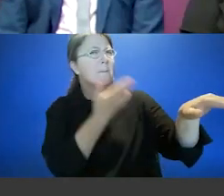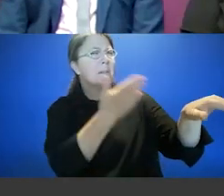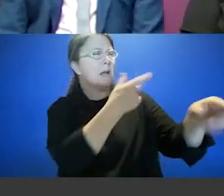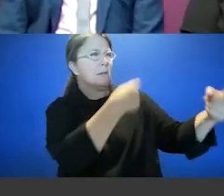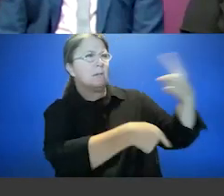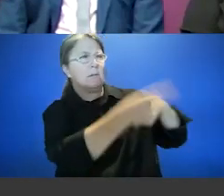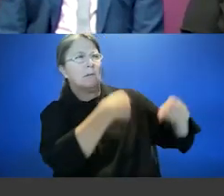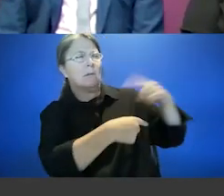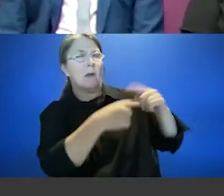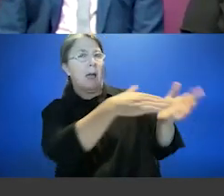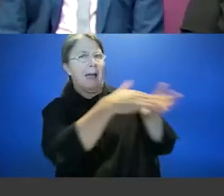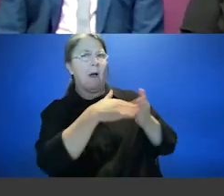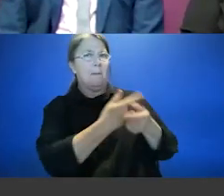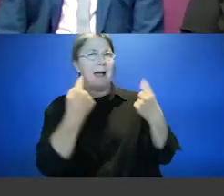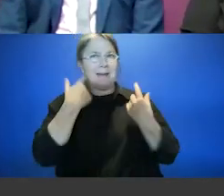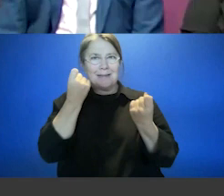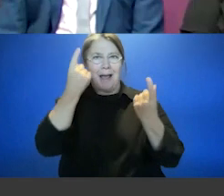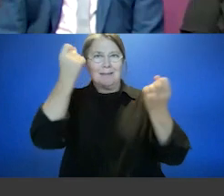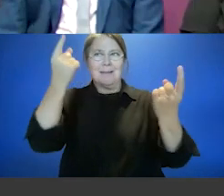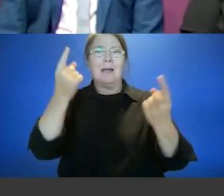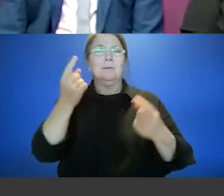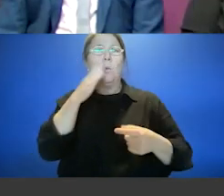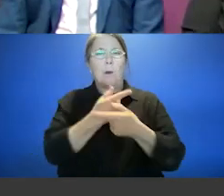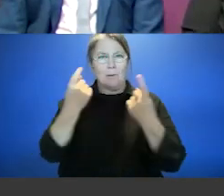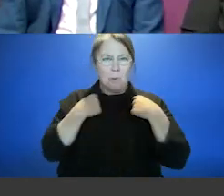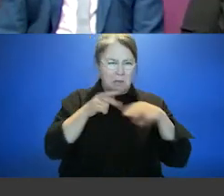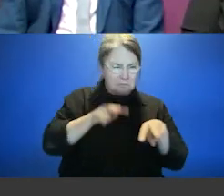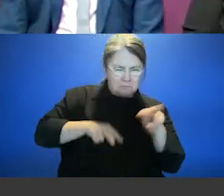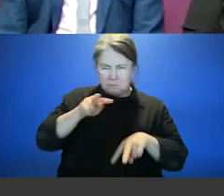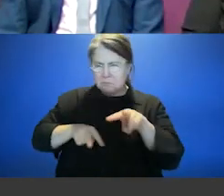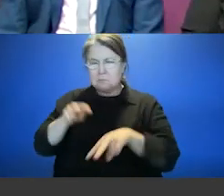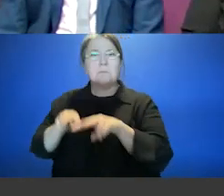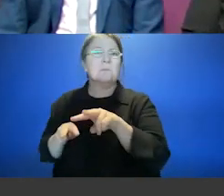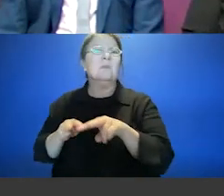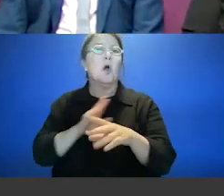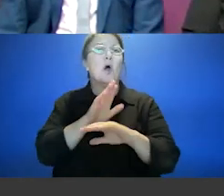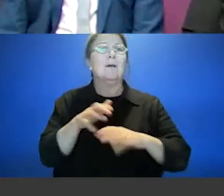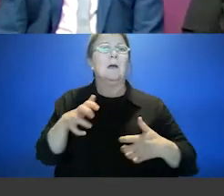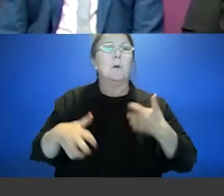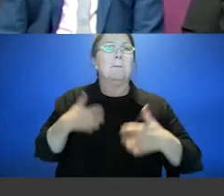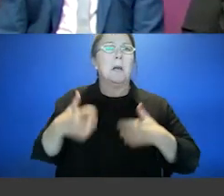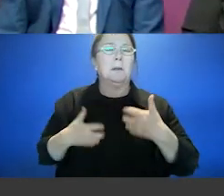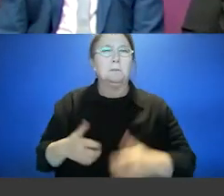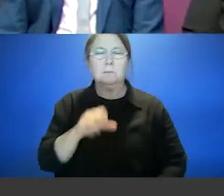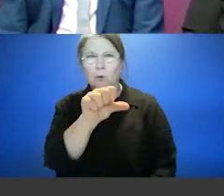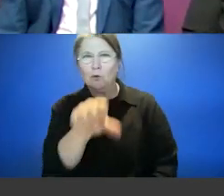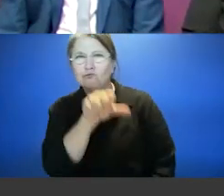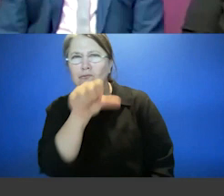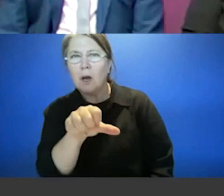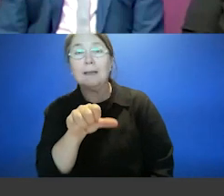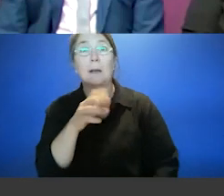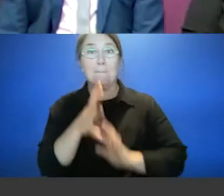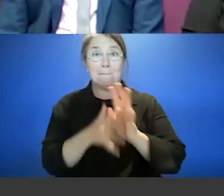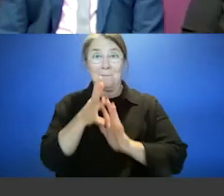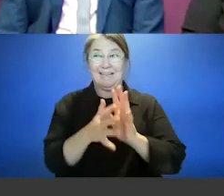important information to assist us in that assessment. Thanks, Sue. So just by my quick calculation, we're dealing with over